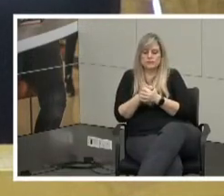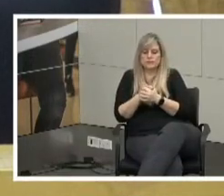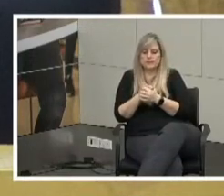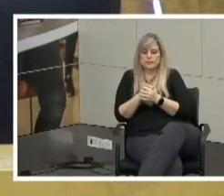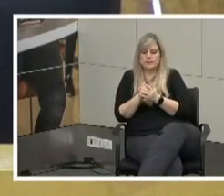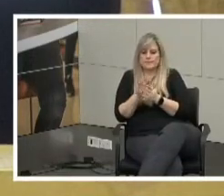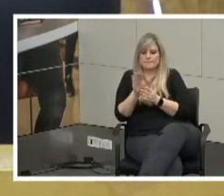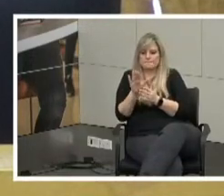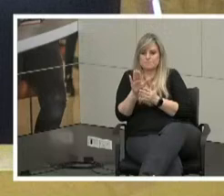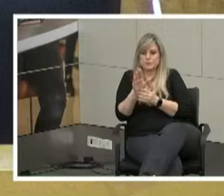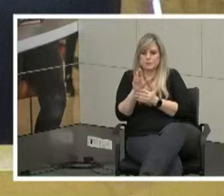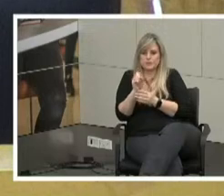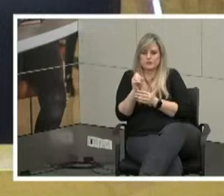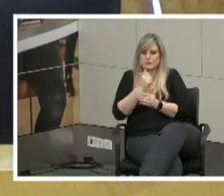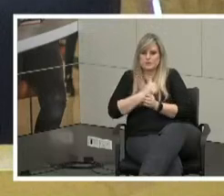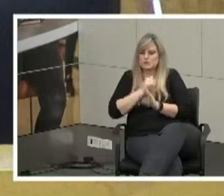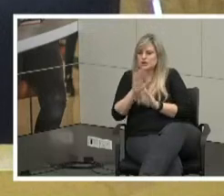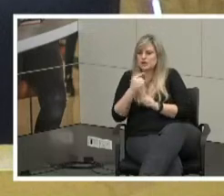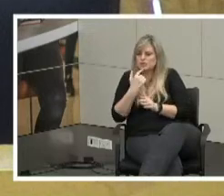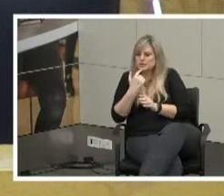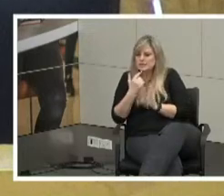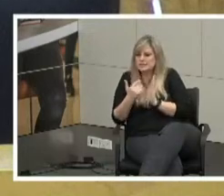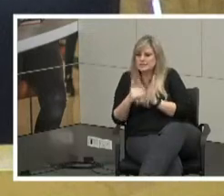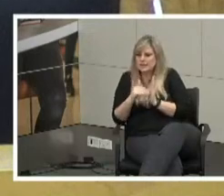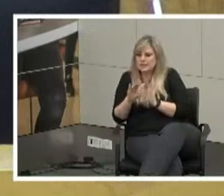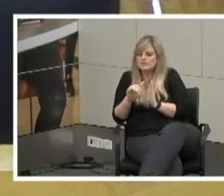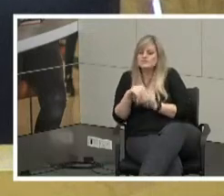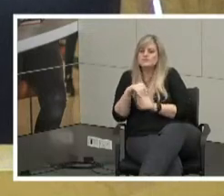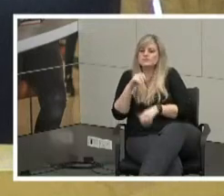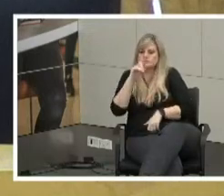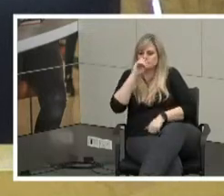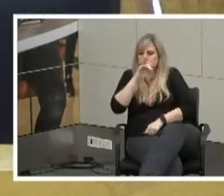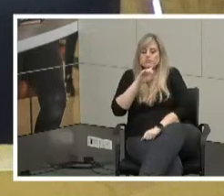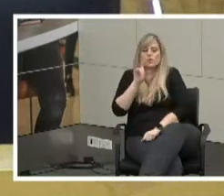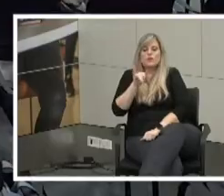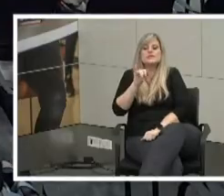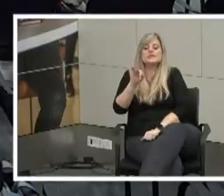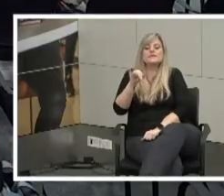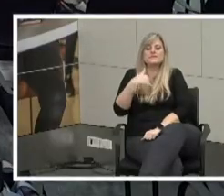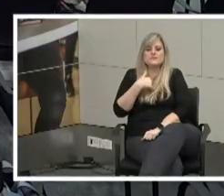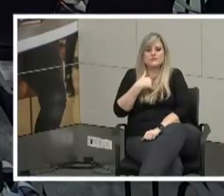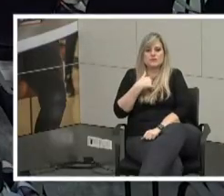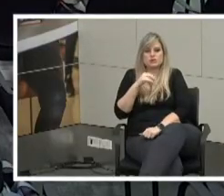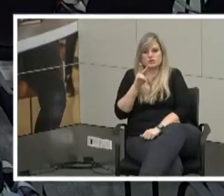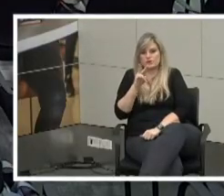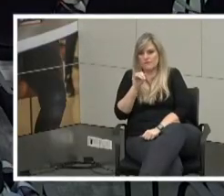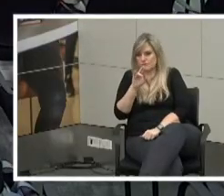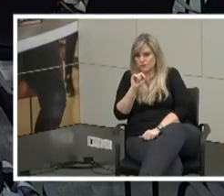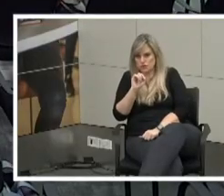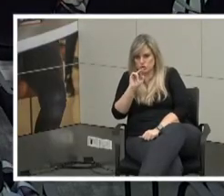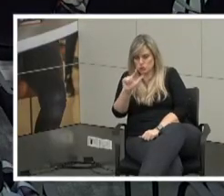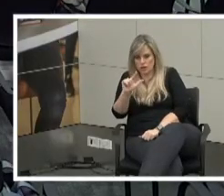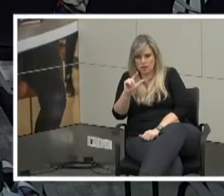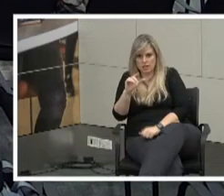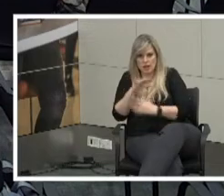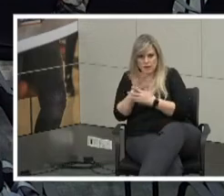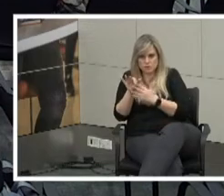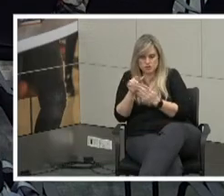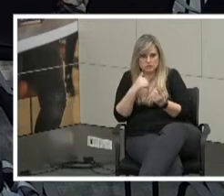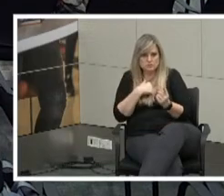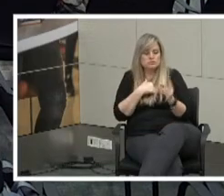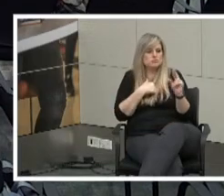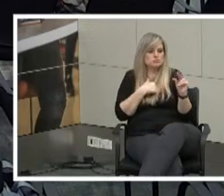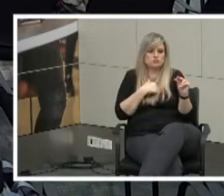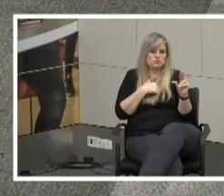so um sorry can you please go ahead with your question again I asked if there was a a virtual option is there a reason why we don't have